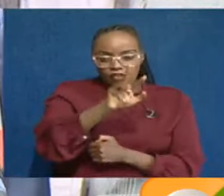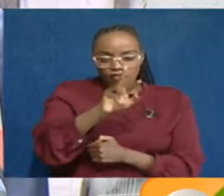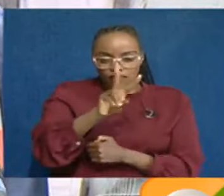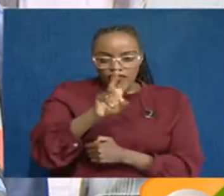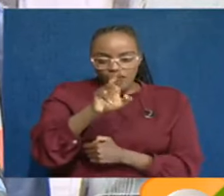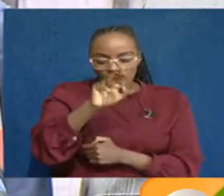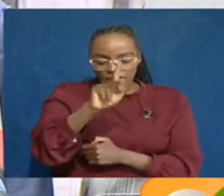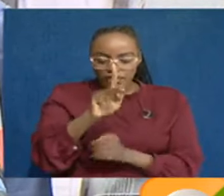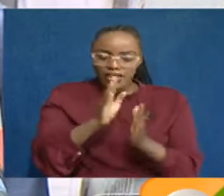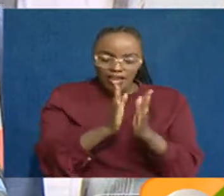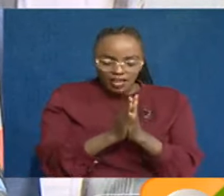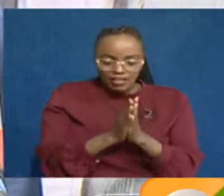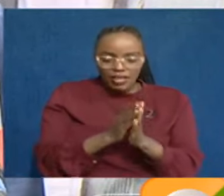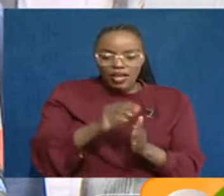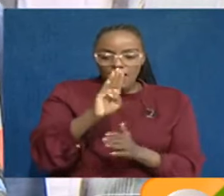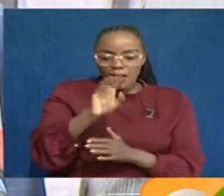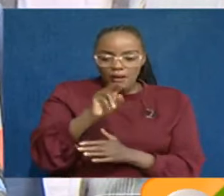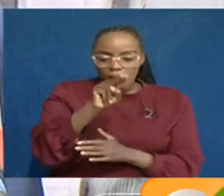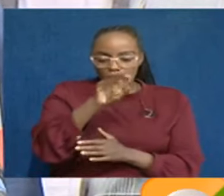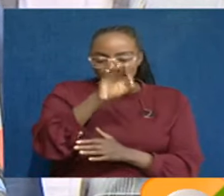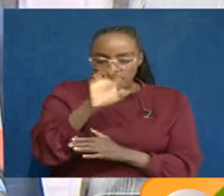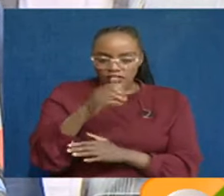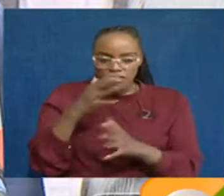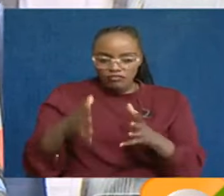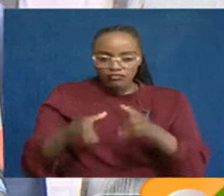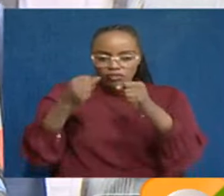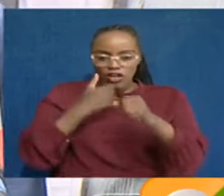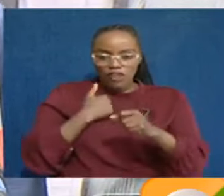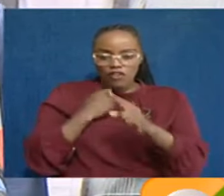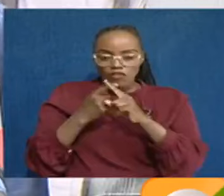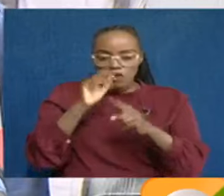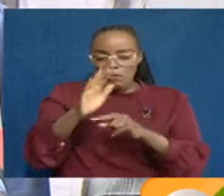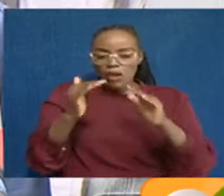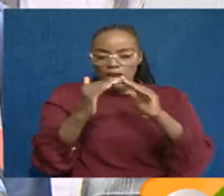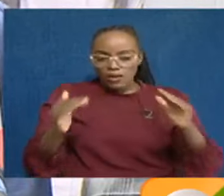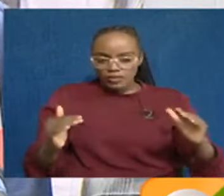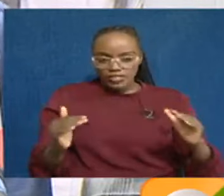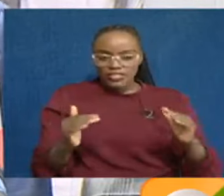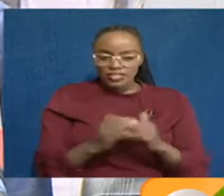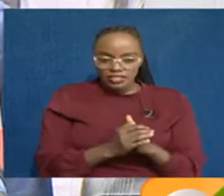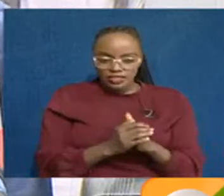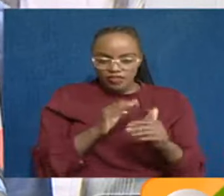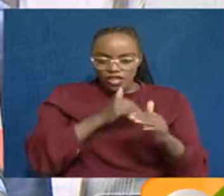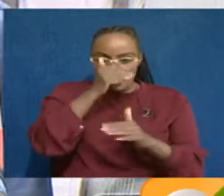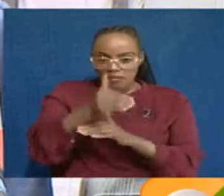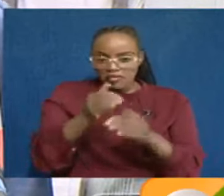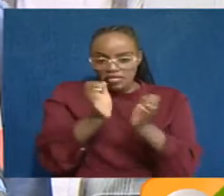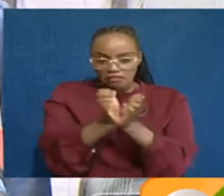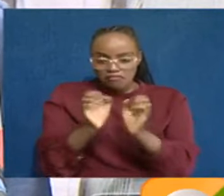and Boniface Mwangi have been kidnapped from their houses. After being